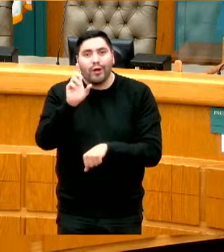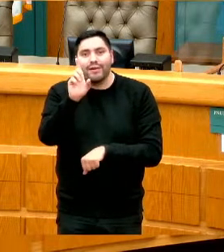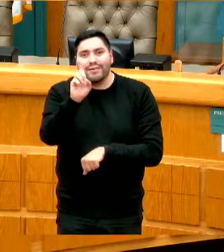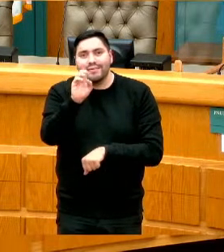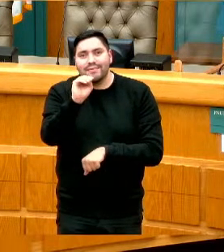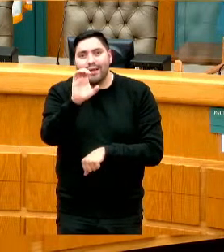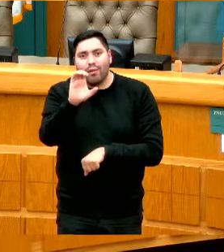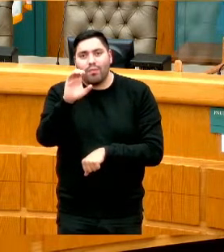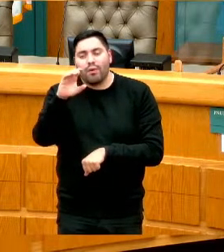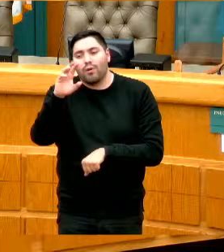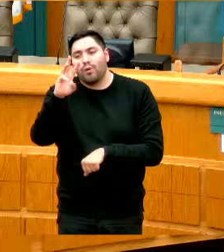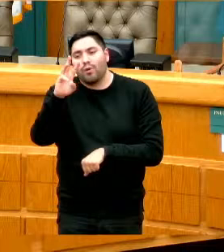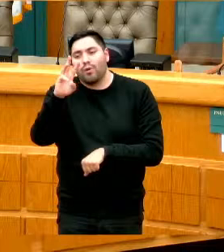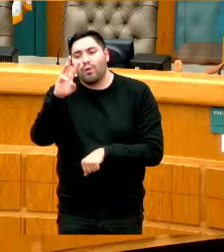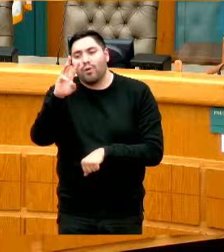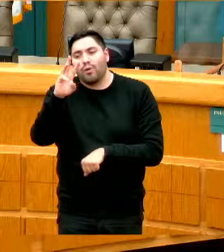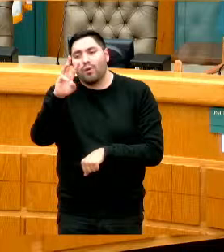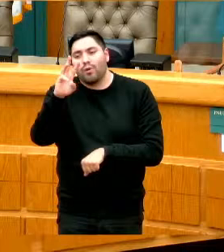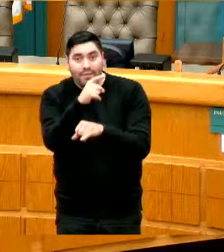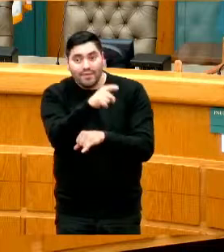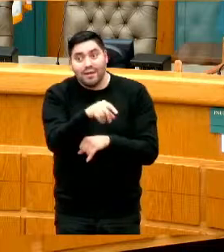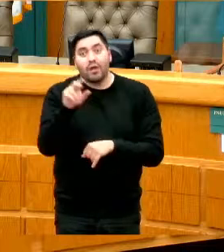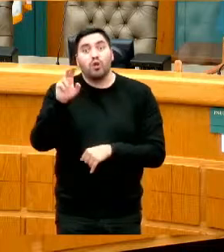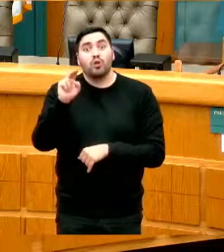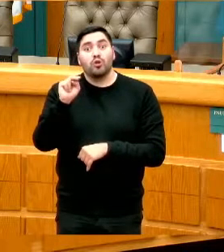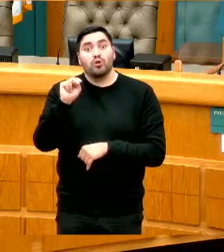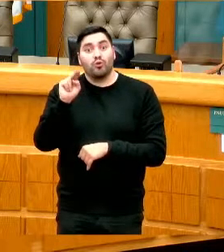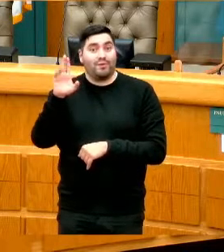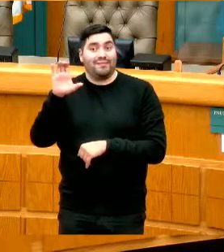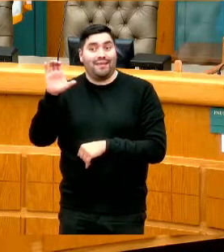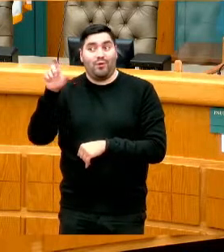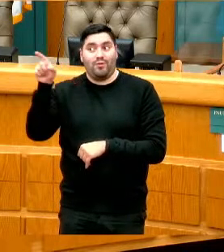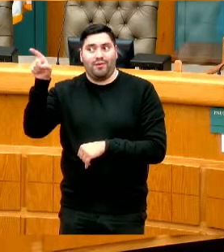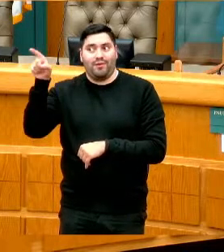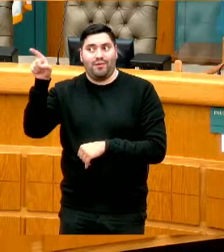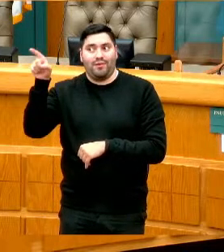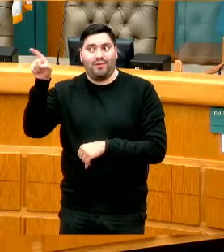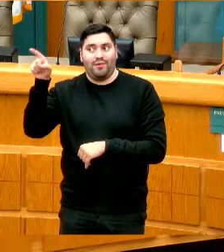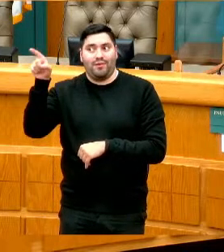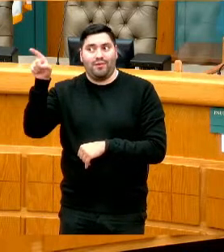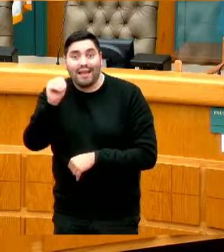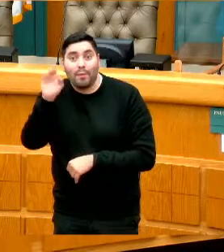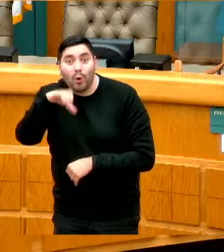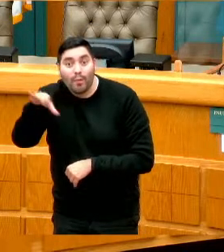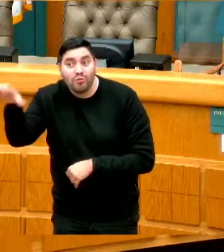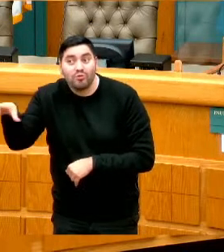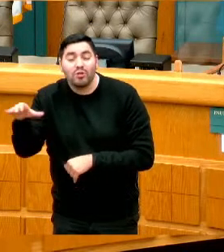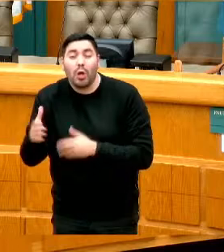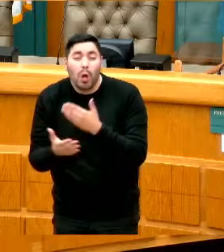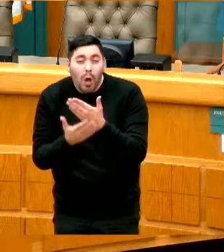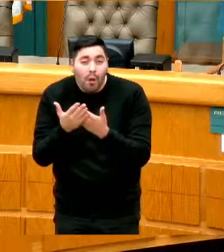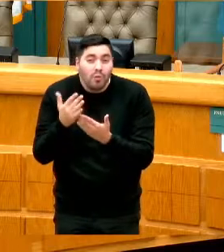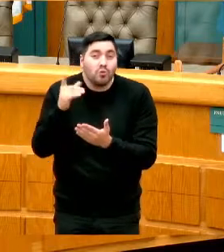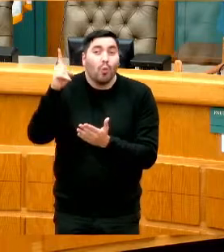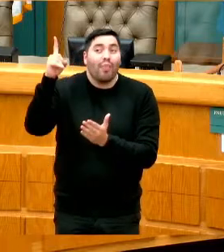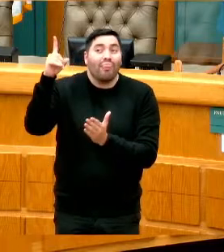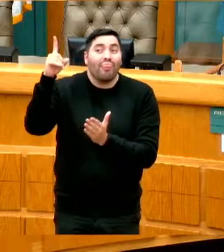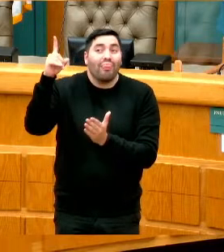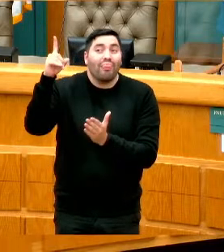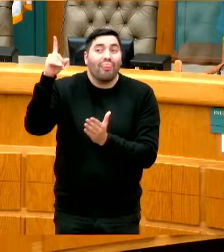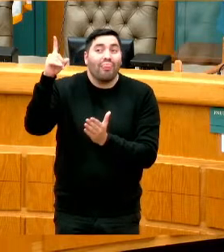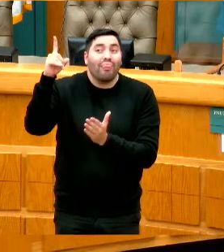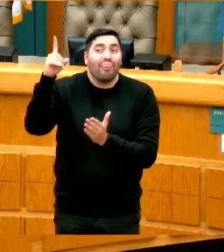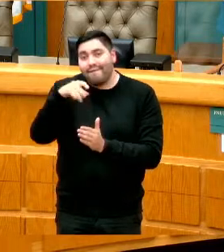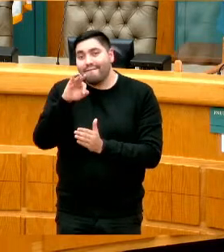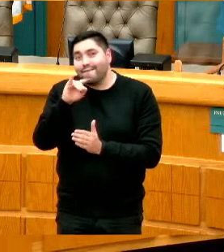Nueces County was at Texas A&M Corpus Christi with Christus Spawn, delivering almost 1,000 Pfizer vaccines